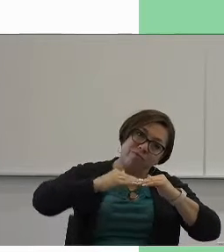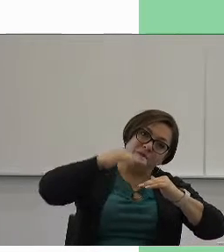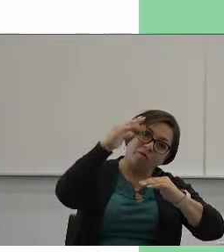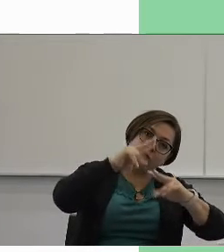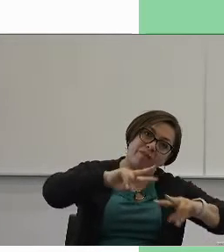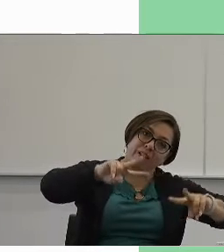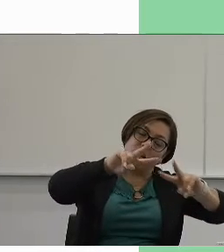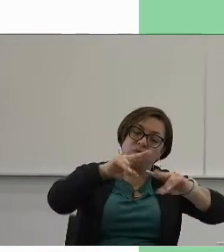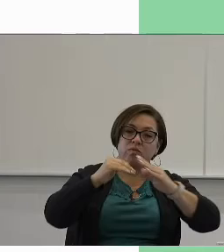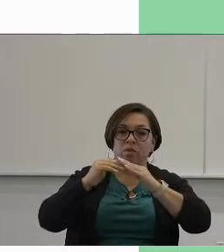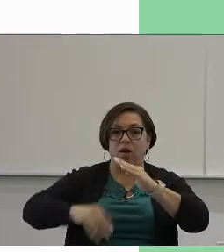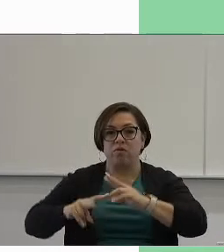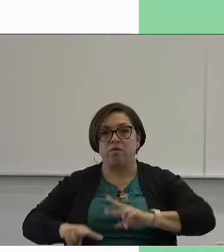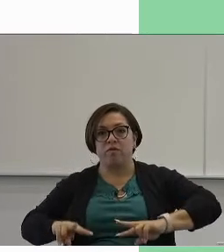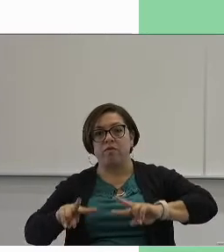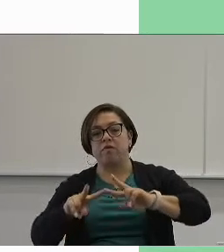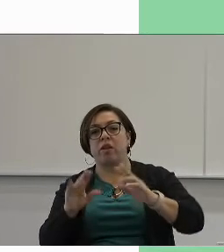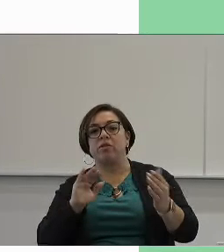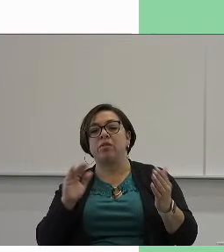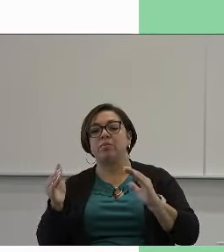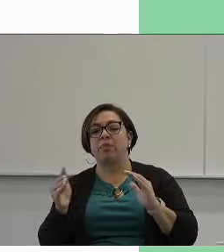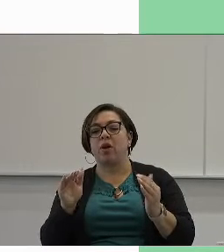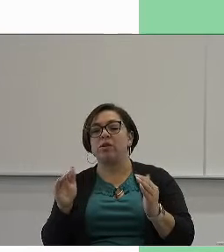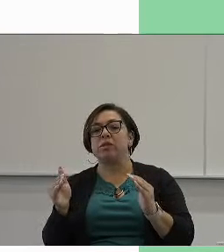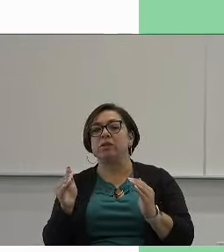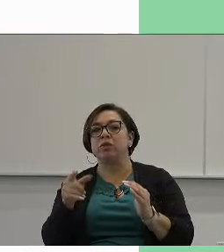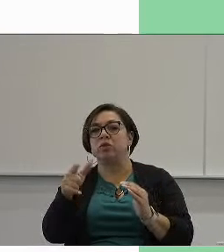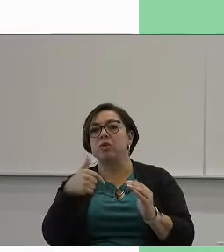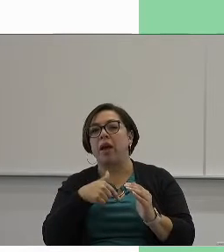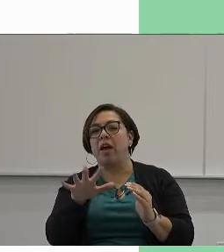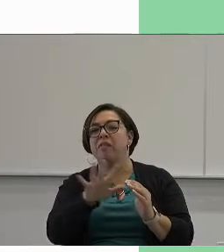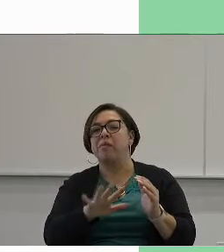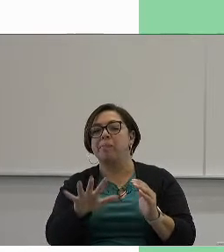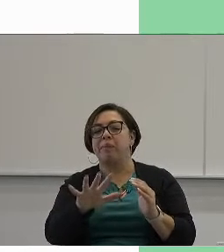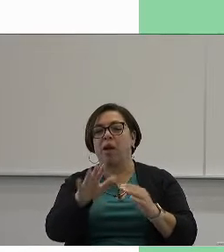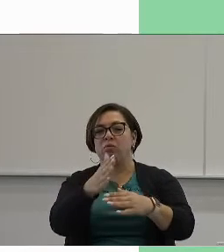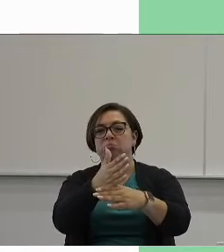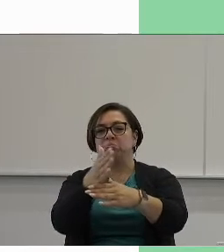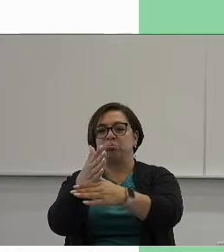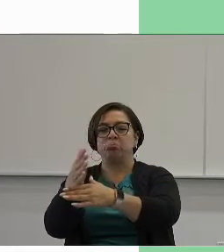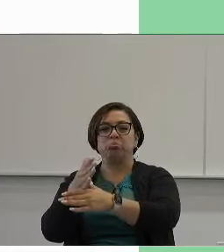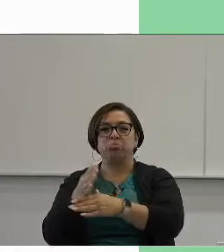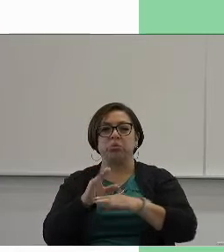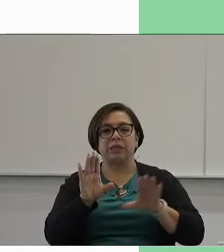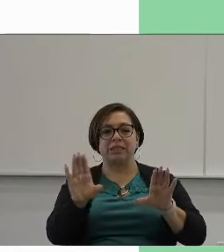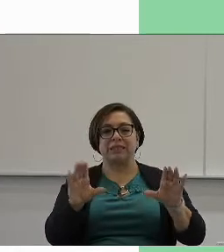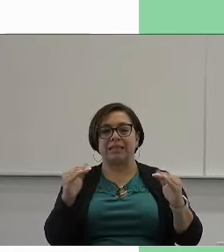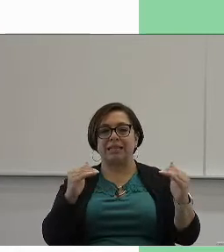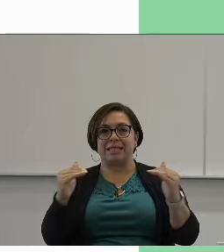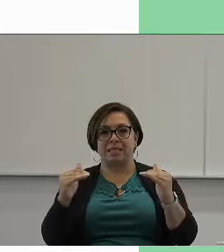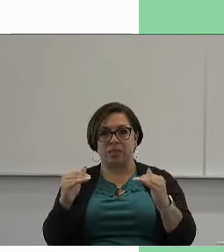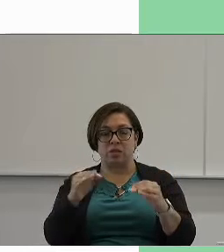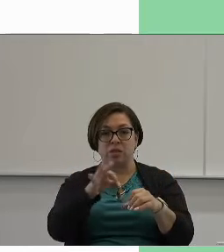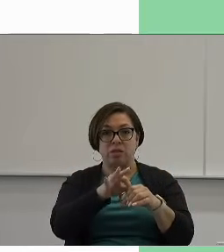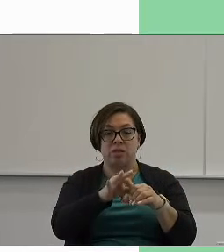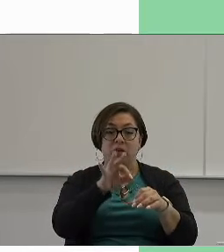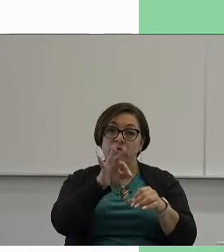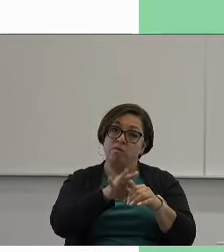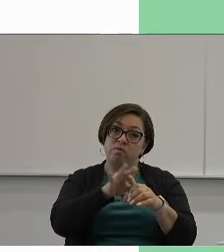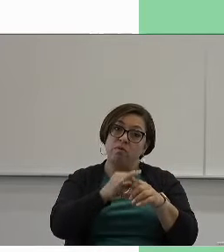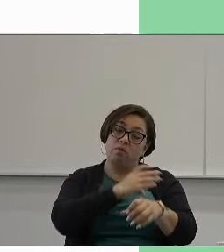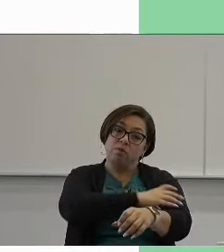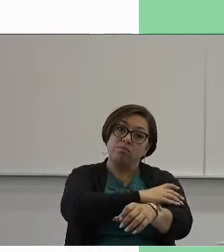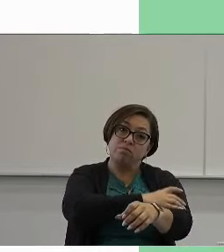undervalued in comparison to the other districts. So when you have approximately equal population, that equalizes voting power, and that's where we get